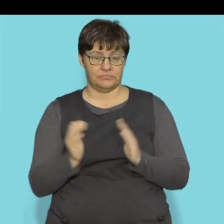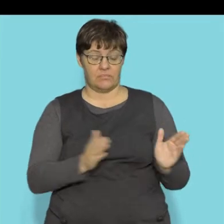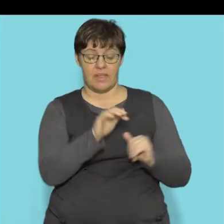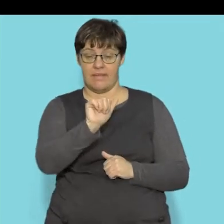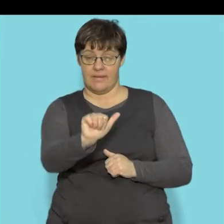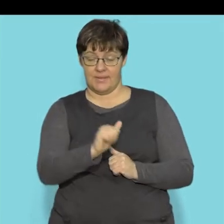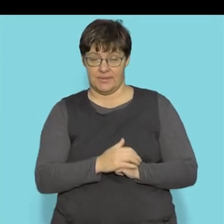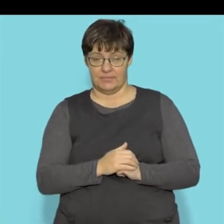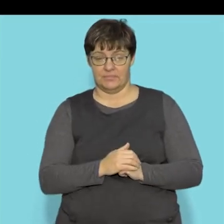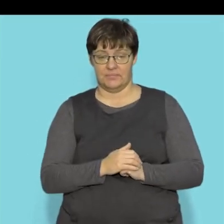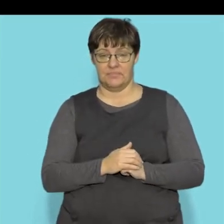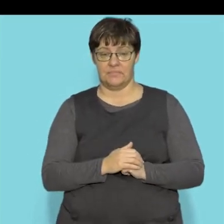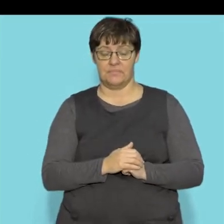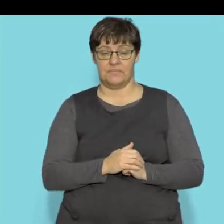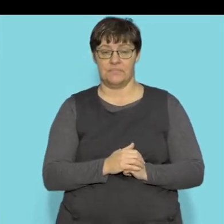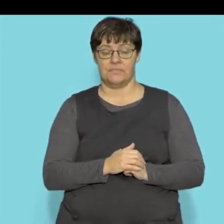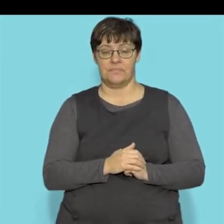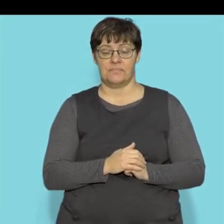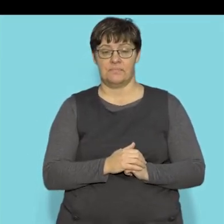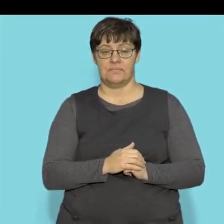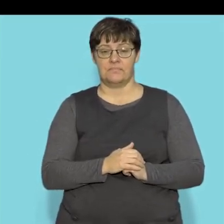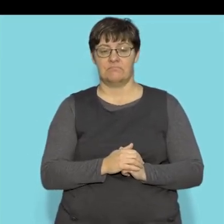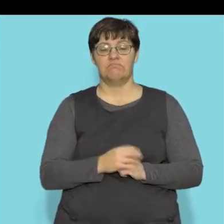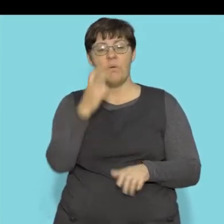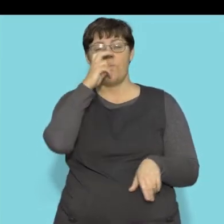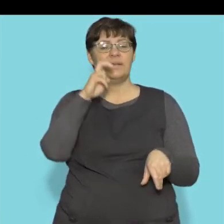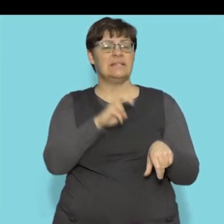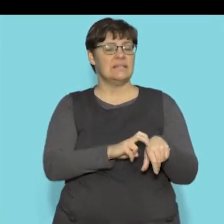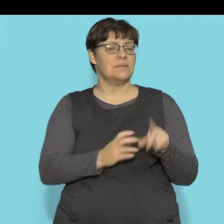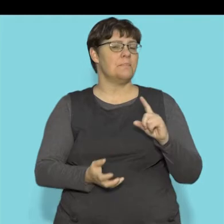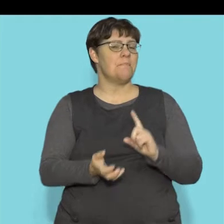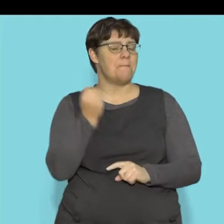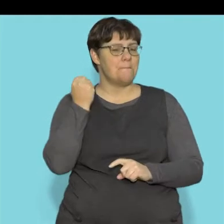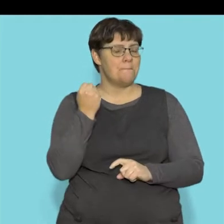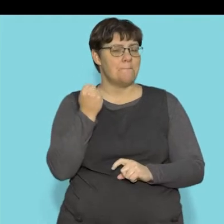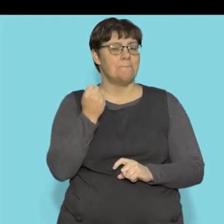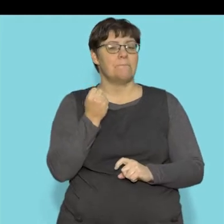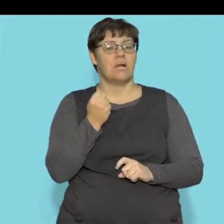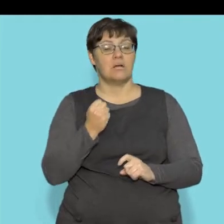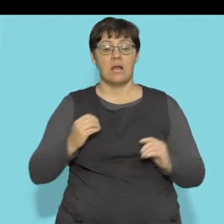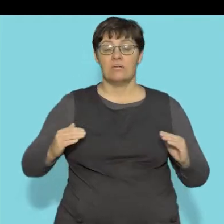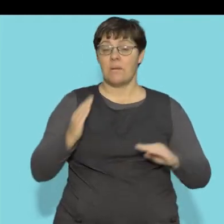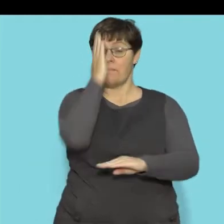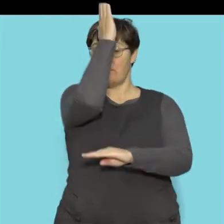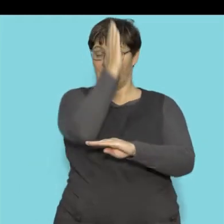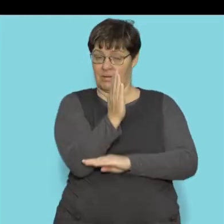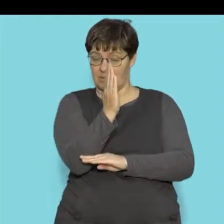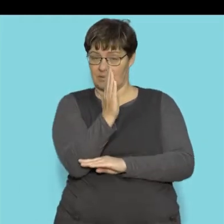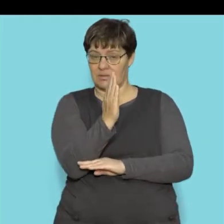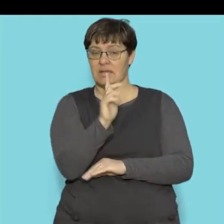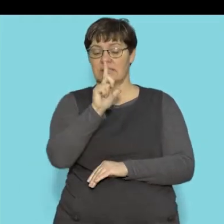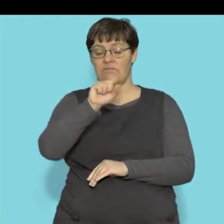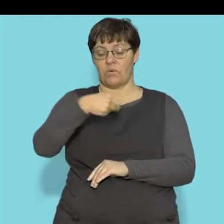to A. Cool. So we need to determine that the perpendicular